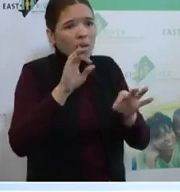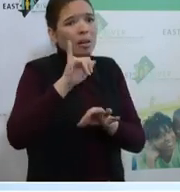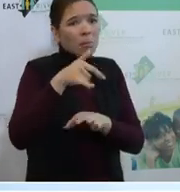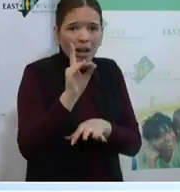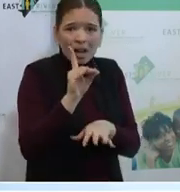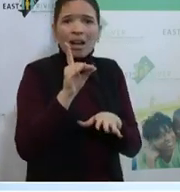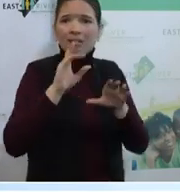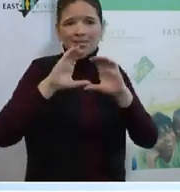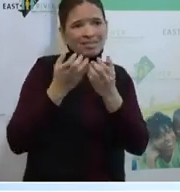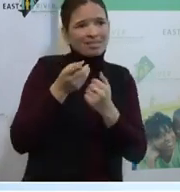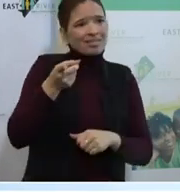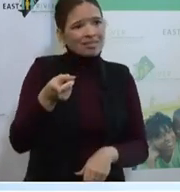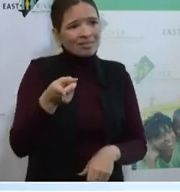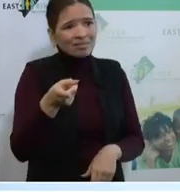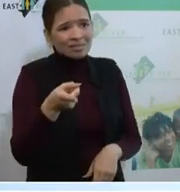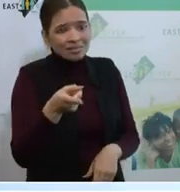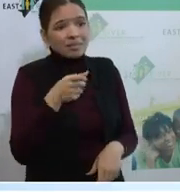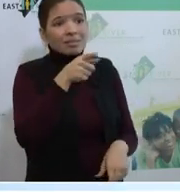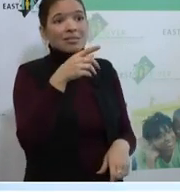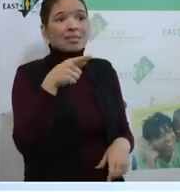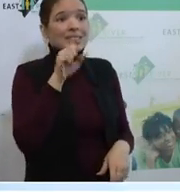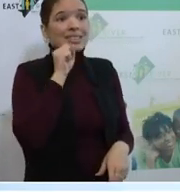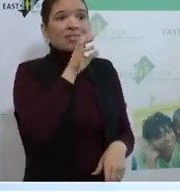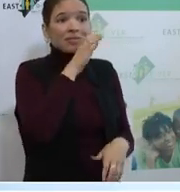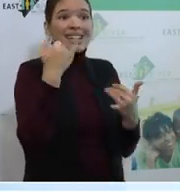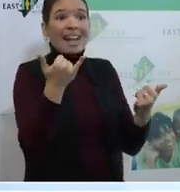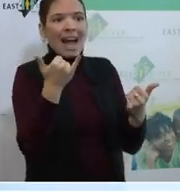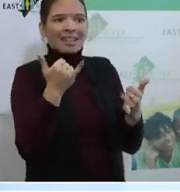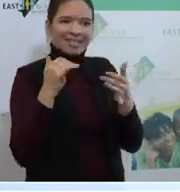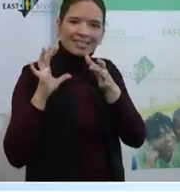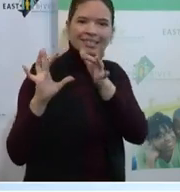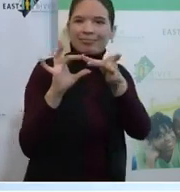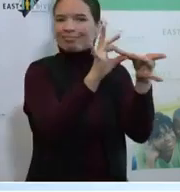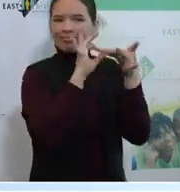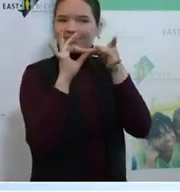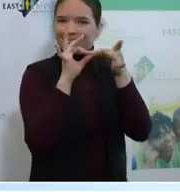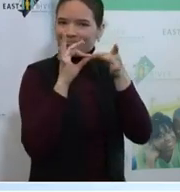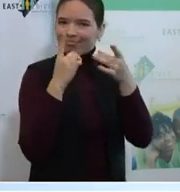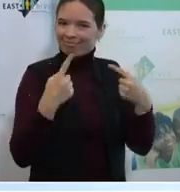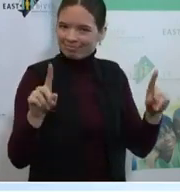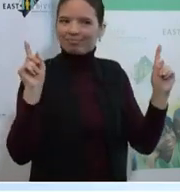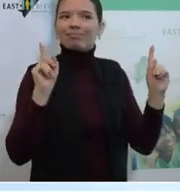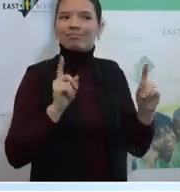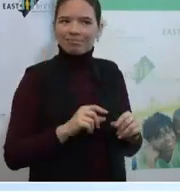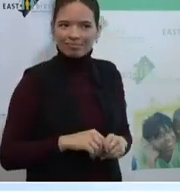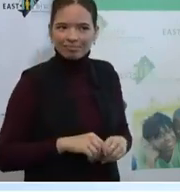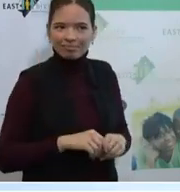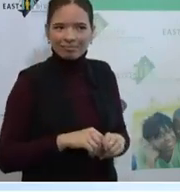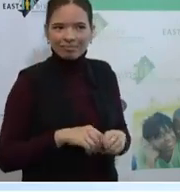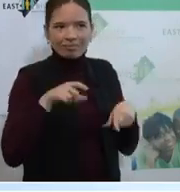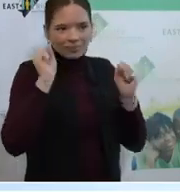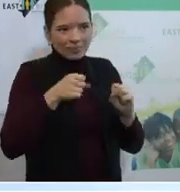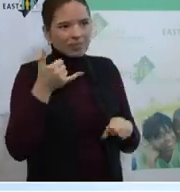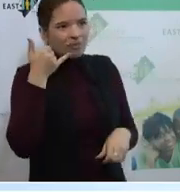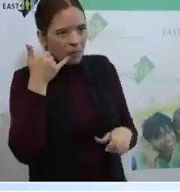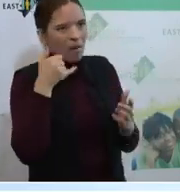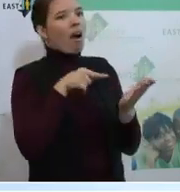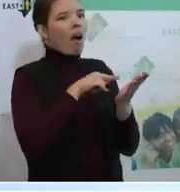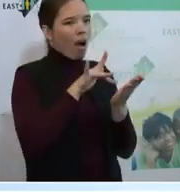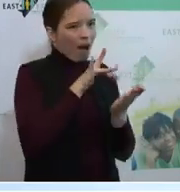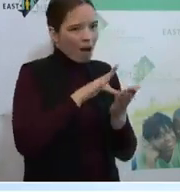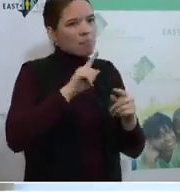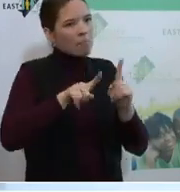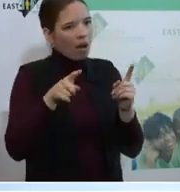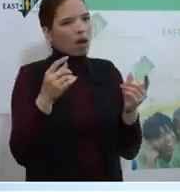are connected on iPads. They're connected on their smartphones. But your point is taken. I've always believed, I've been